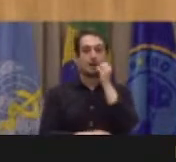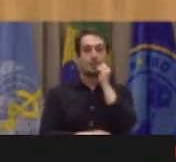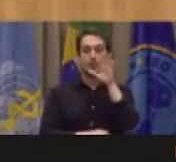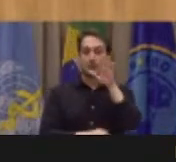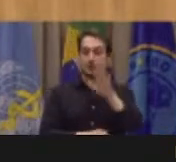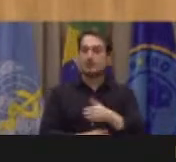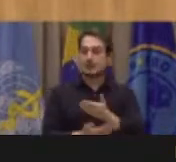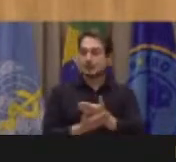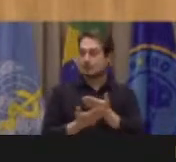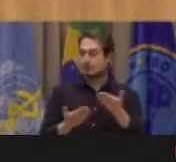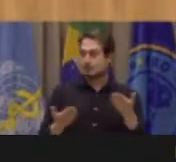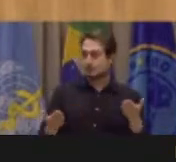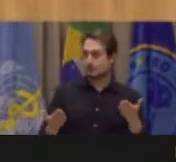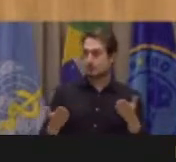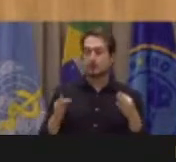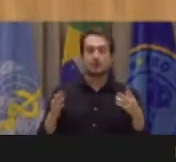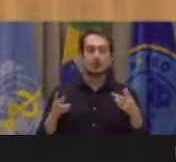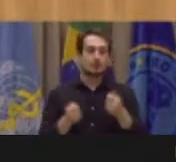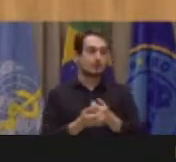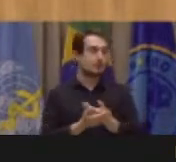Good afternoon.